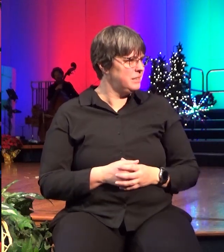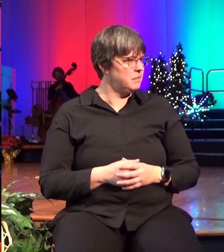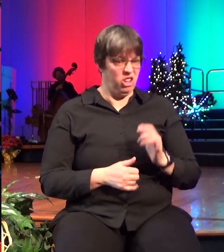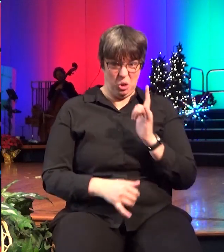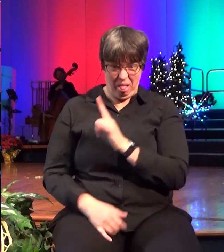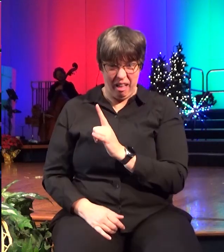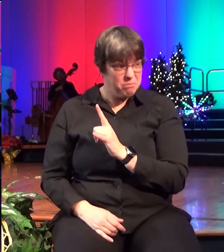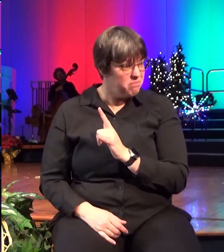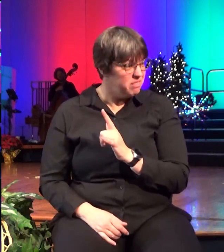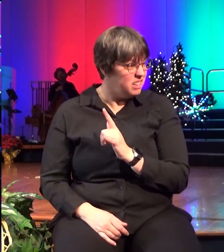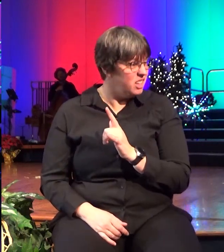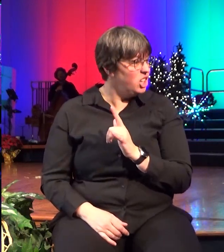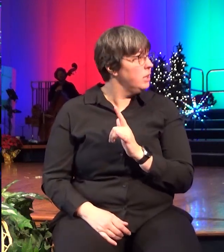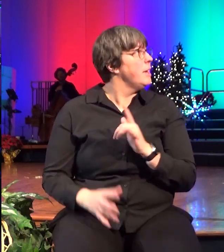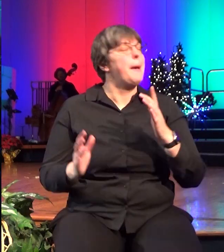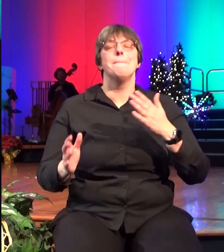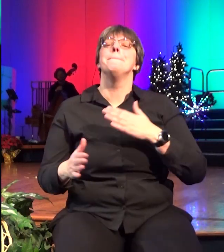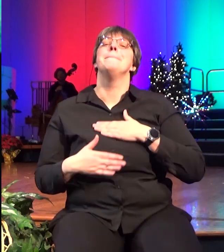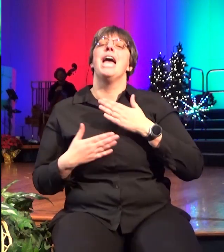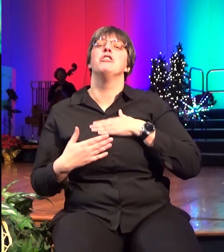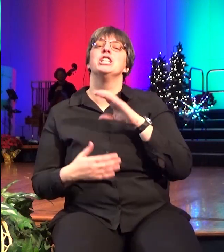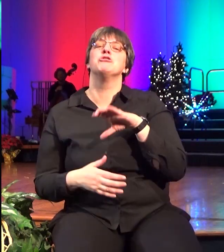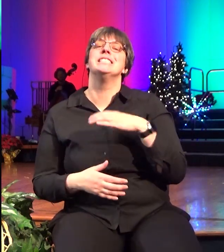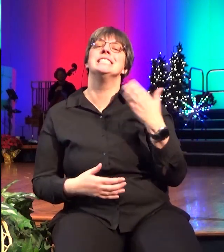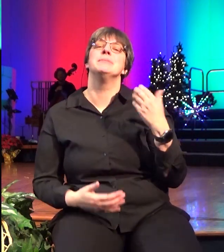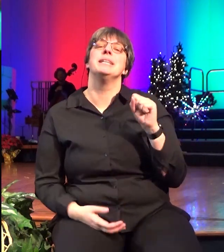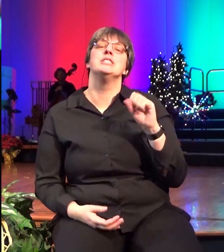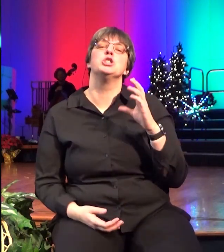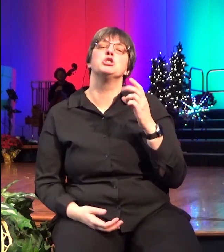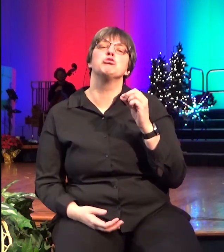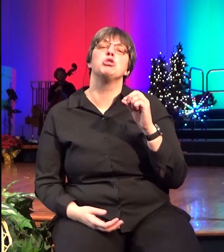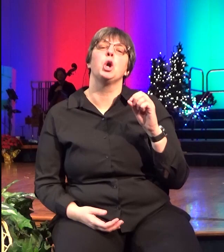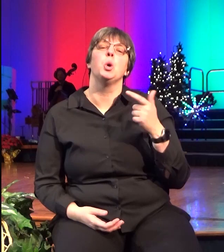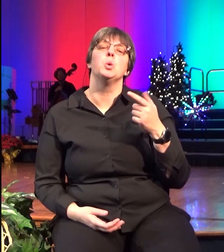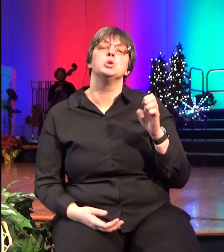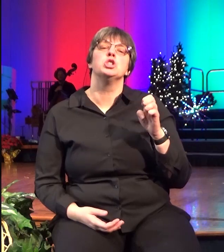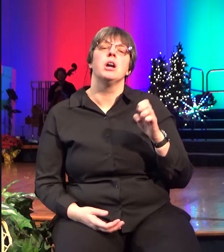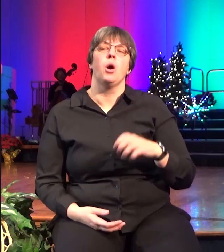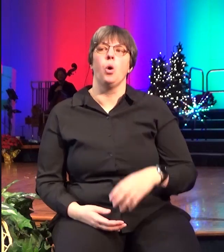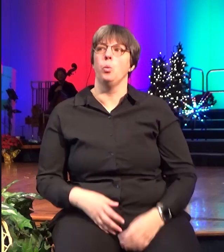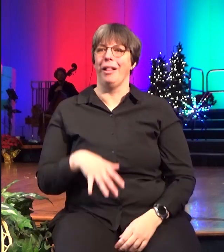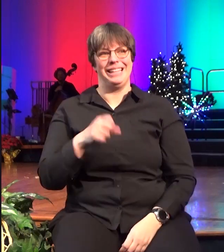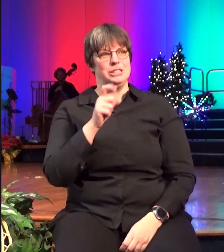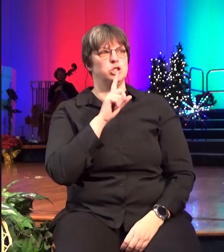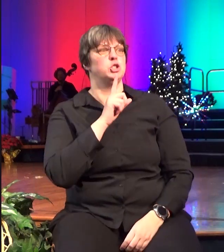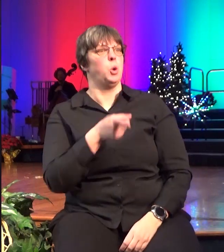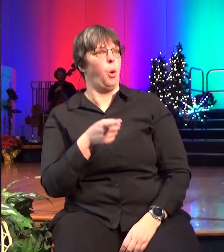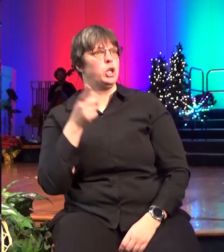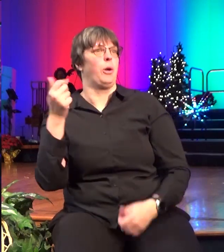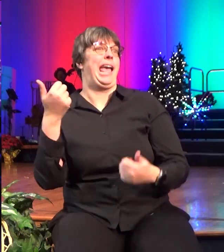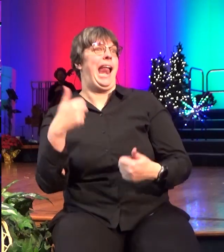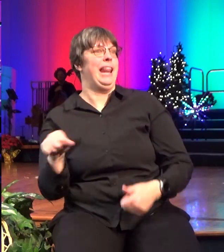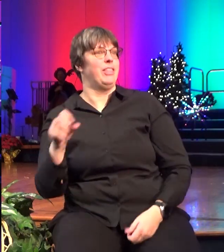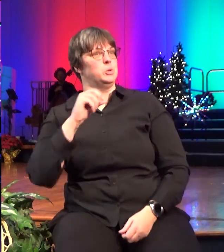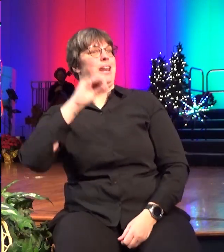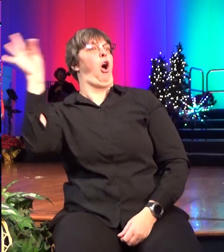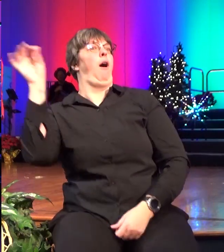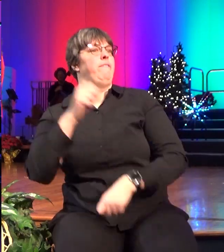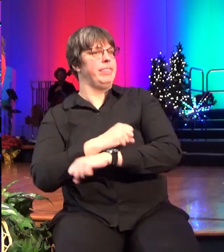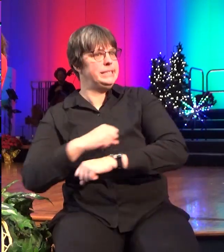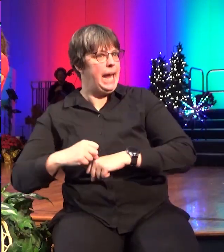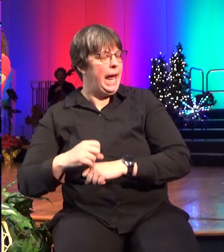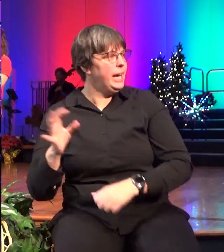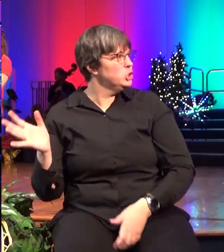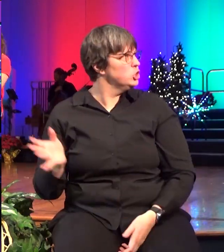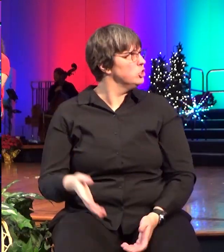Really? Merry Christmas, Scrooge. Well, sure. You'll say anything to get off the stage.